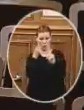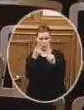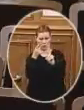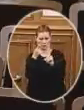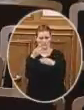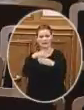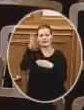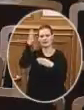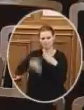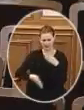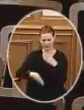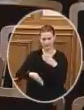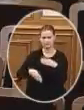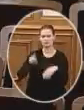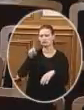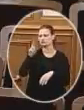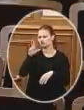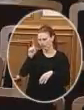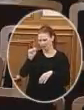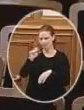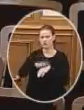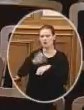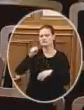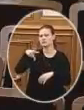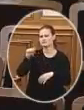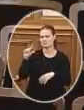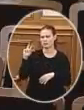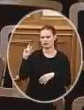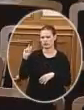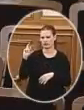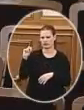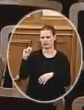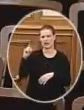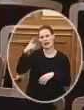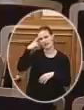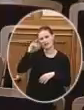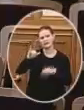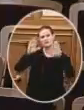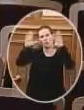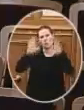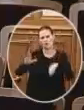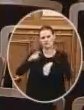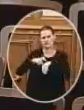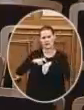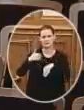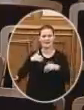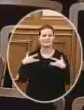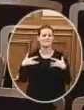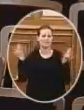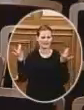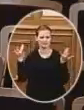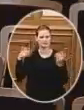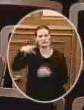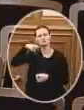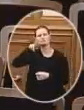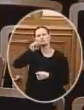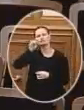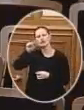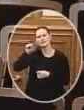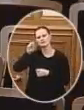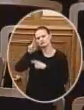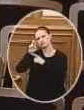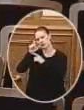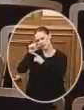the draft people plan on September 30th. I think that would be a wonderful time to have a media event around that completion of the draft because,